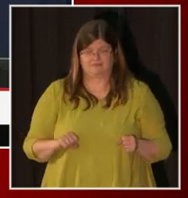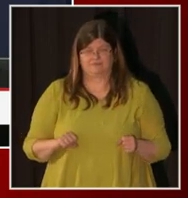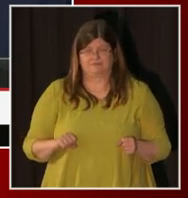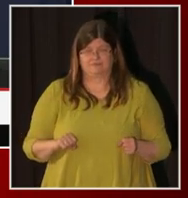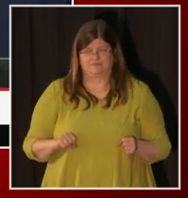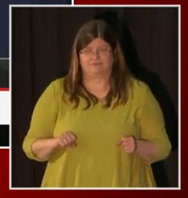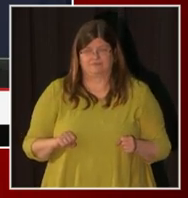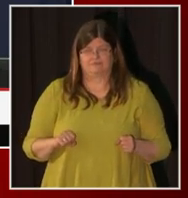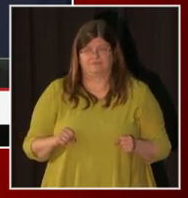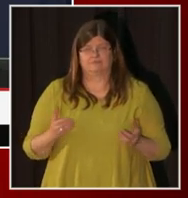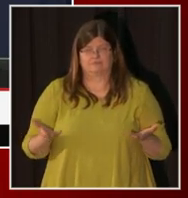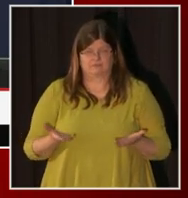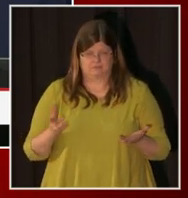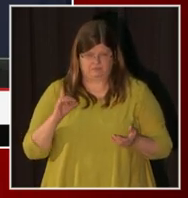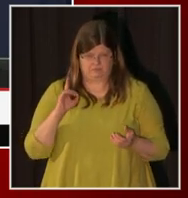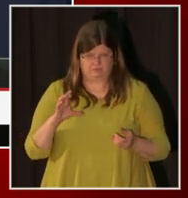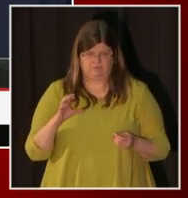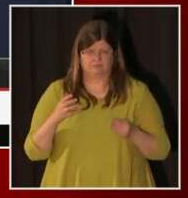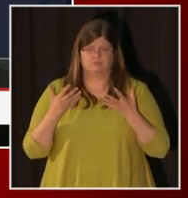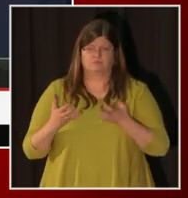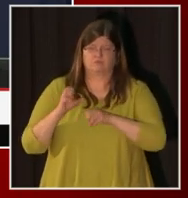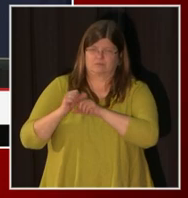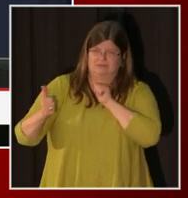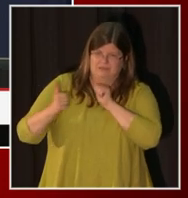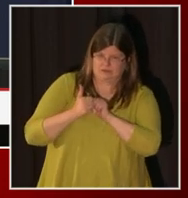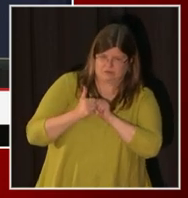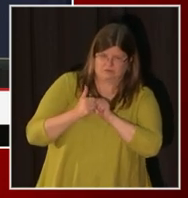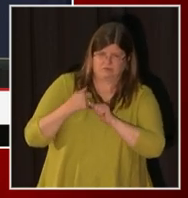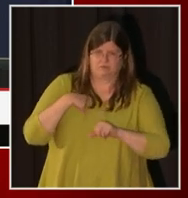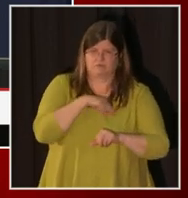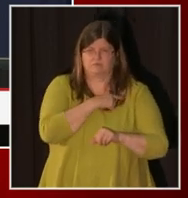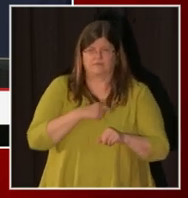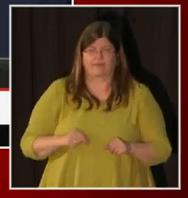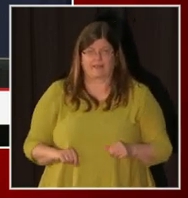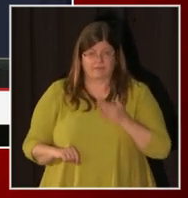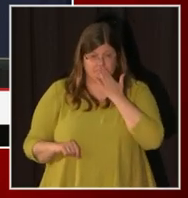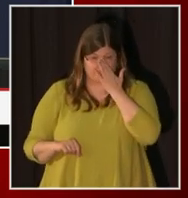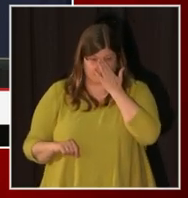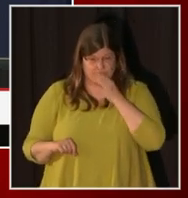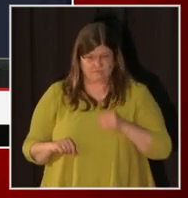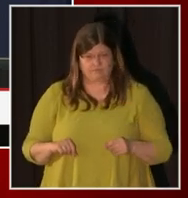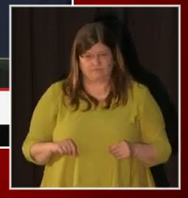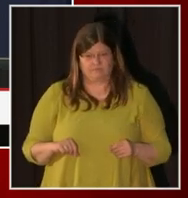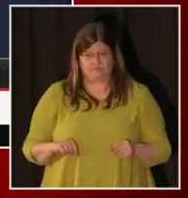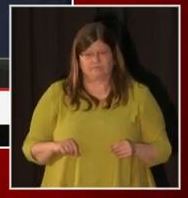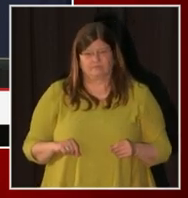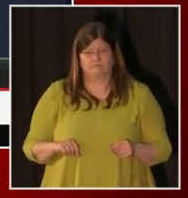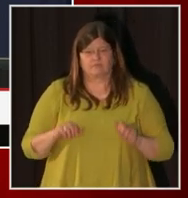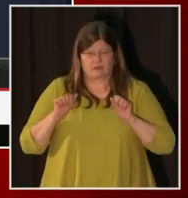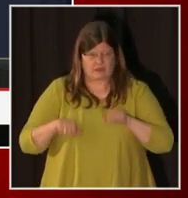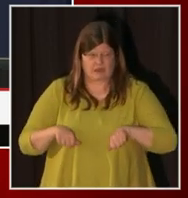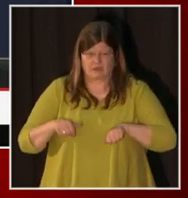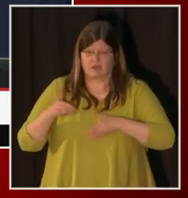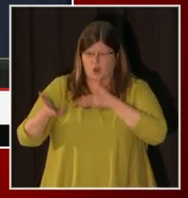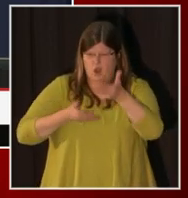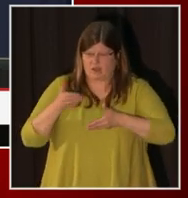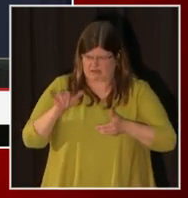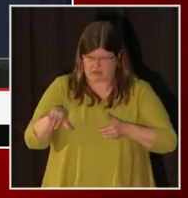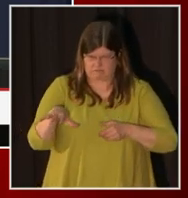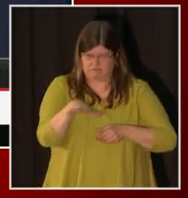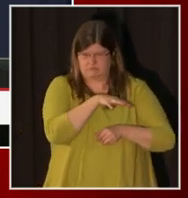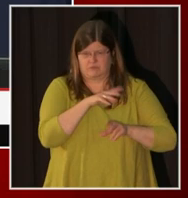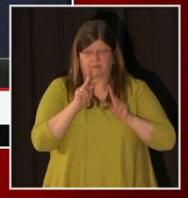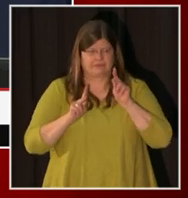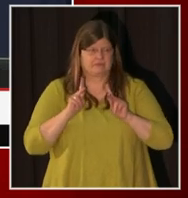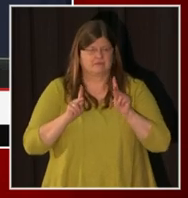about working very closely with us. So that's another source to expand our workforce. And then we have the opportunity